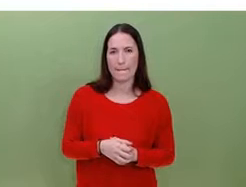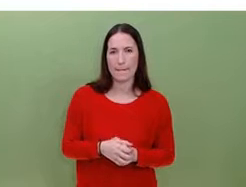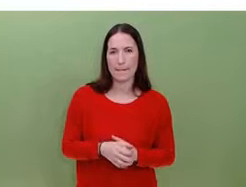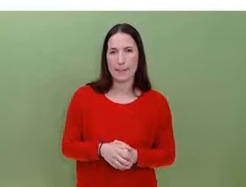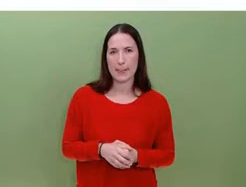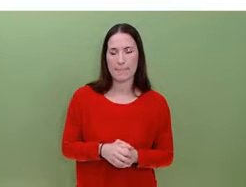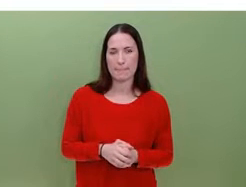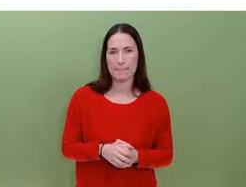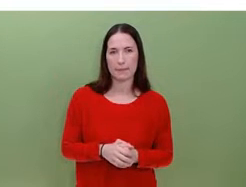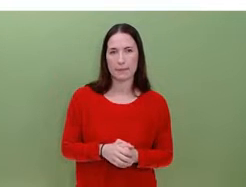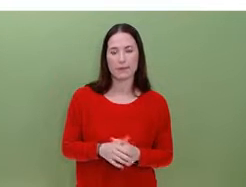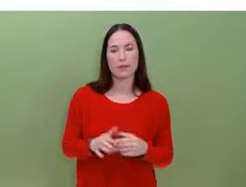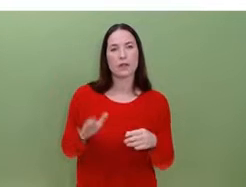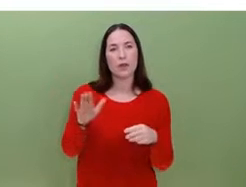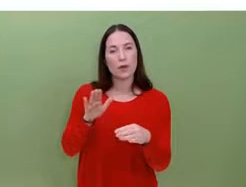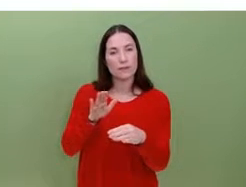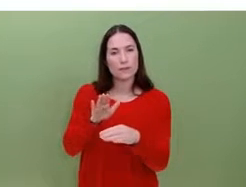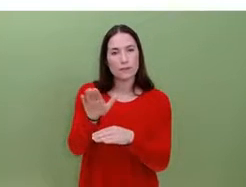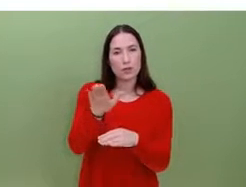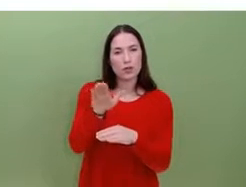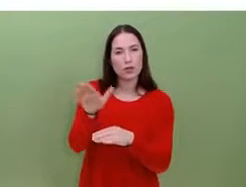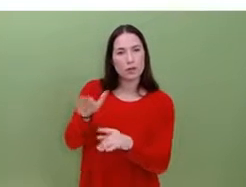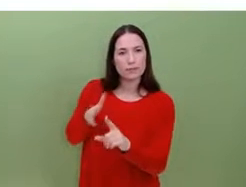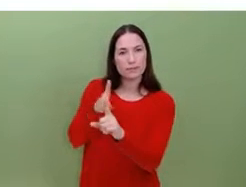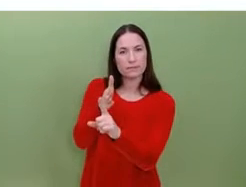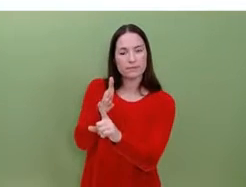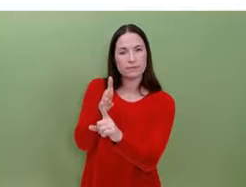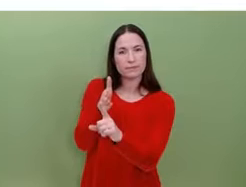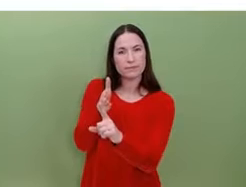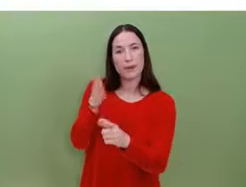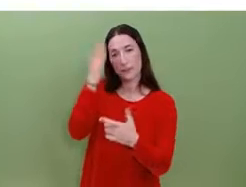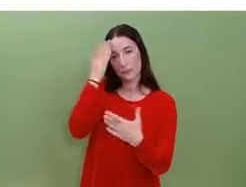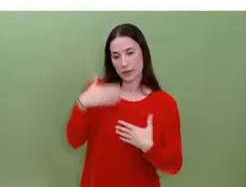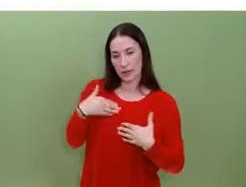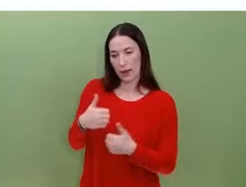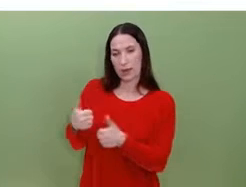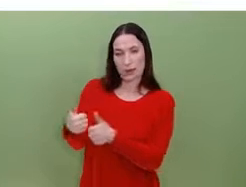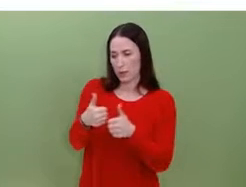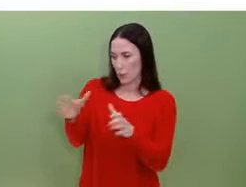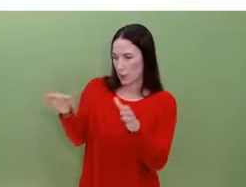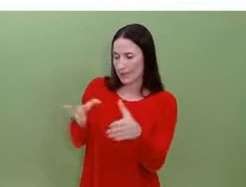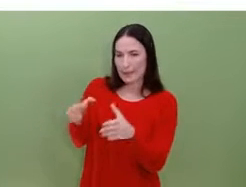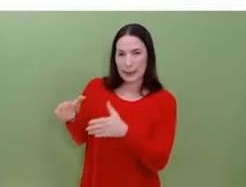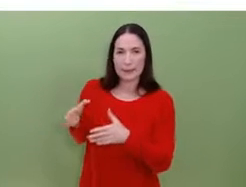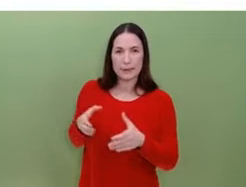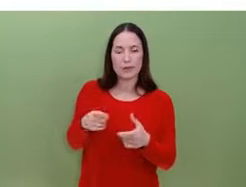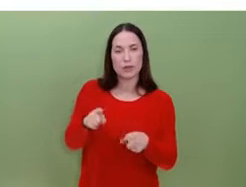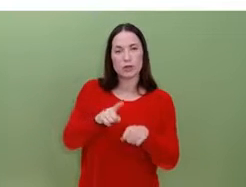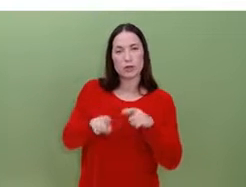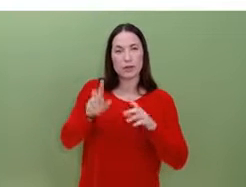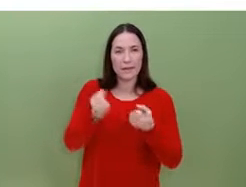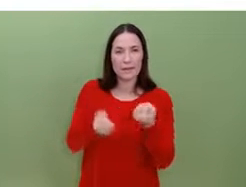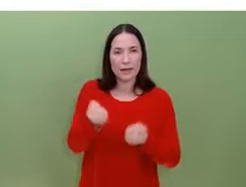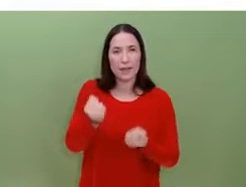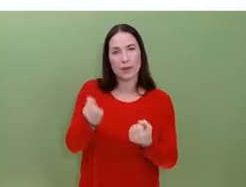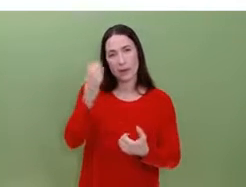For our future directions, through the support of our mental health support teams, we're beginning to evaluate the education mental health practitioner